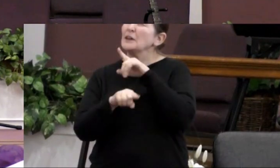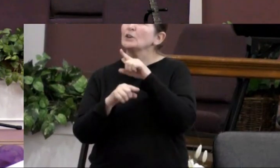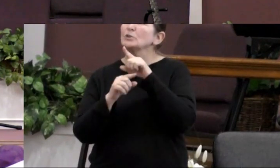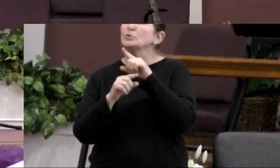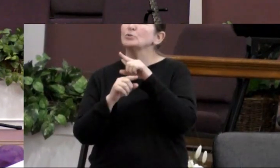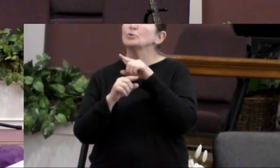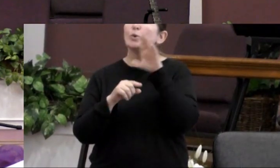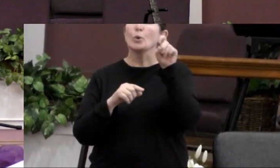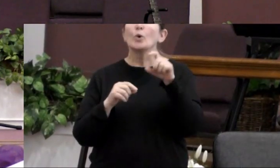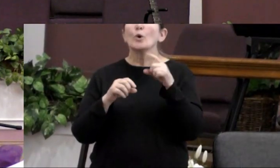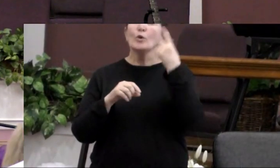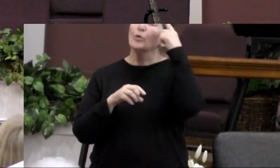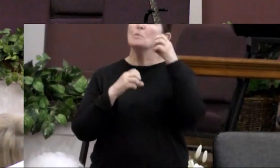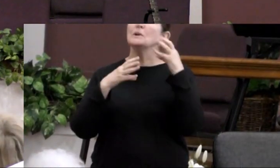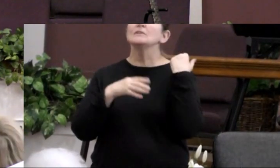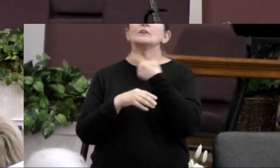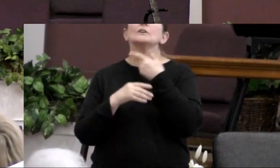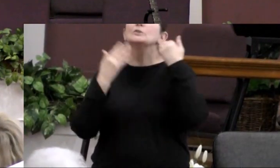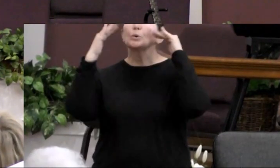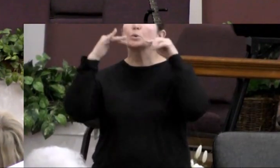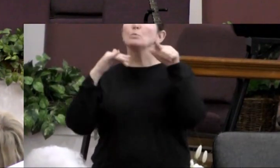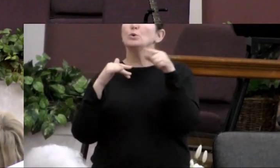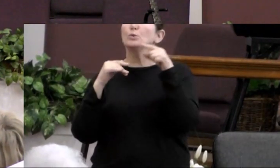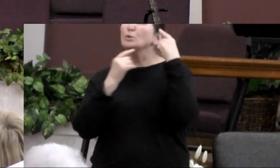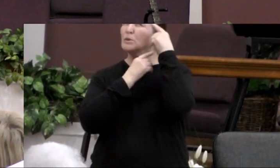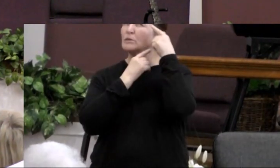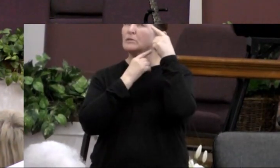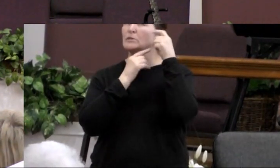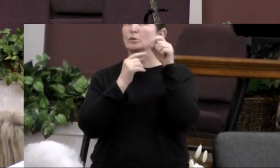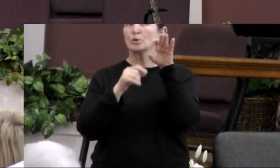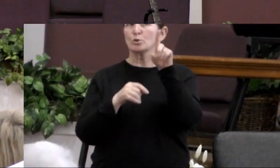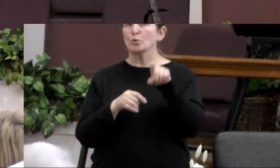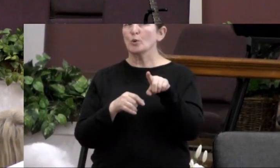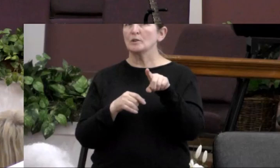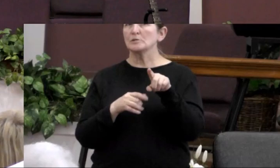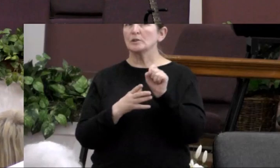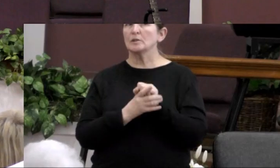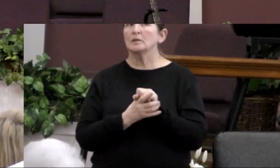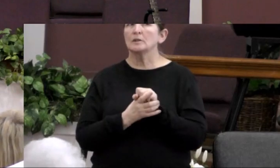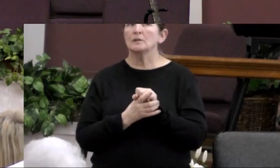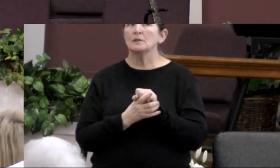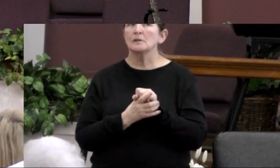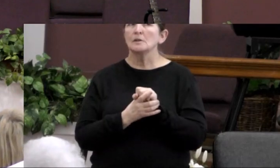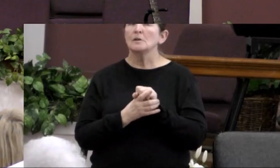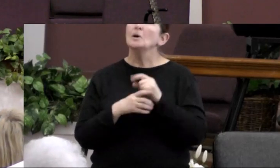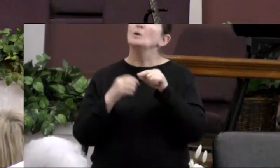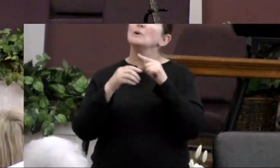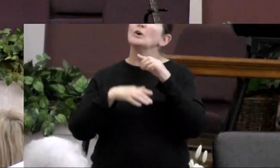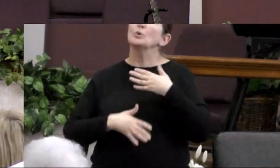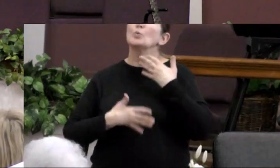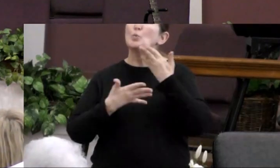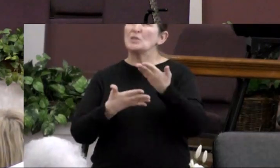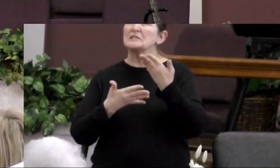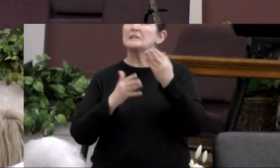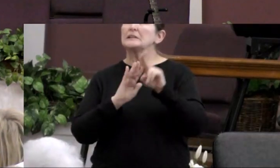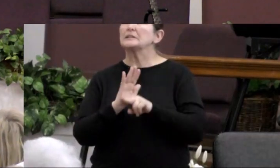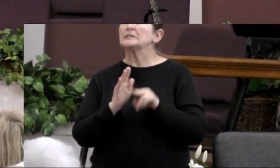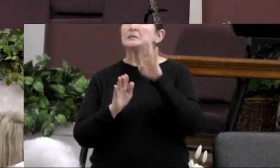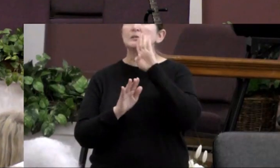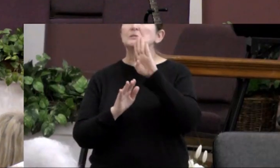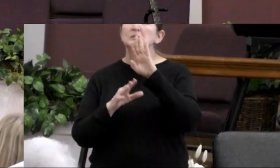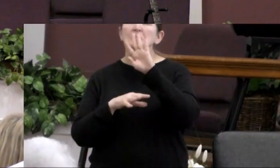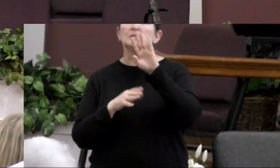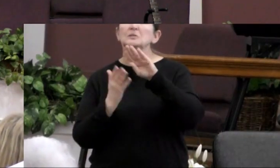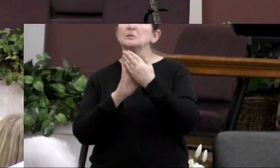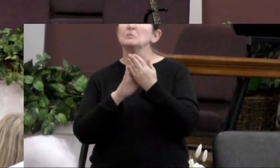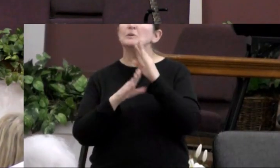us, I hope that you will consider the question of your willingness to be involved. Will